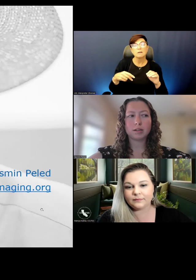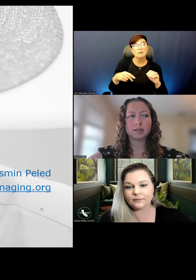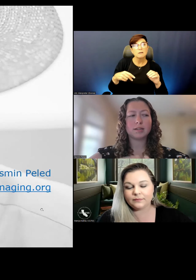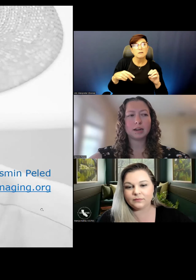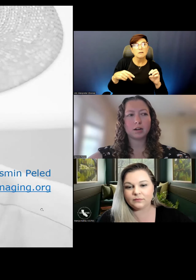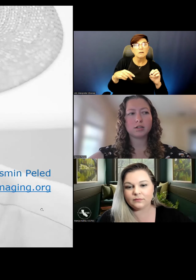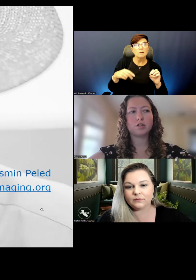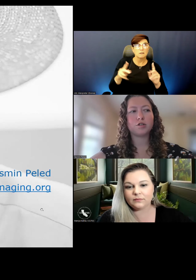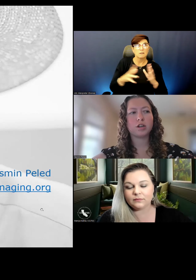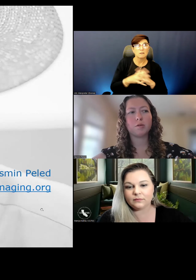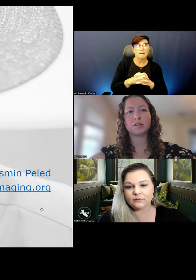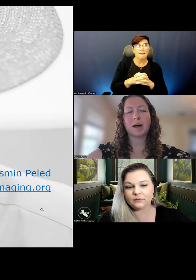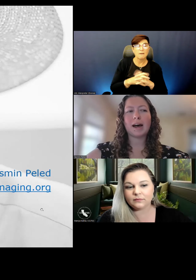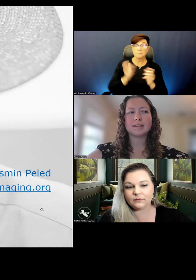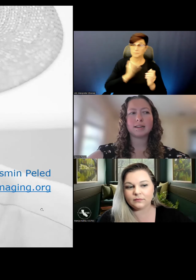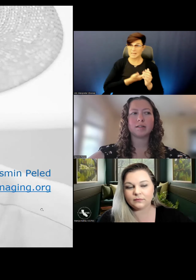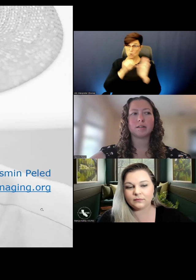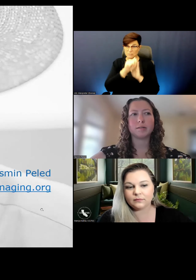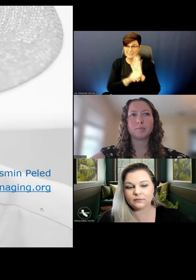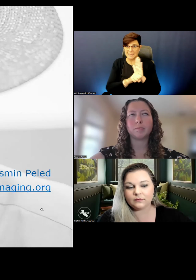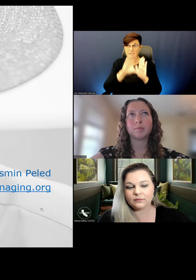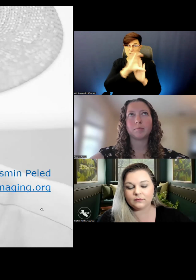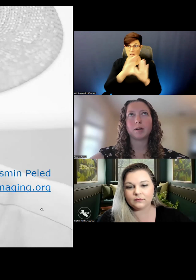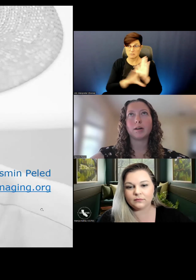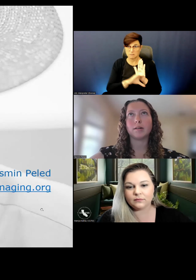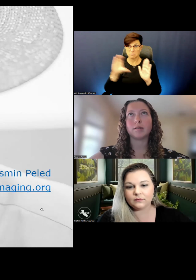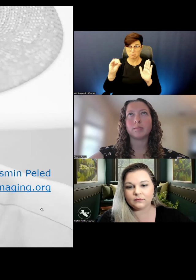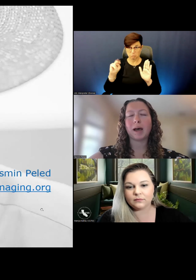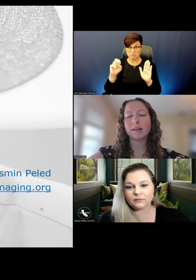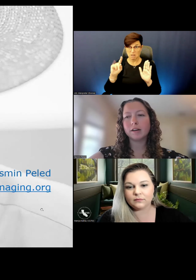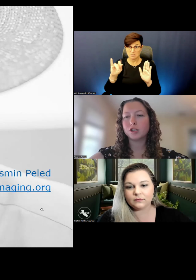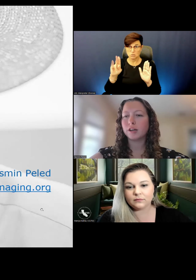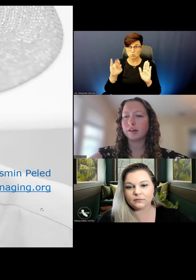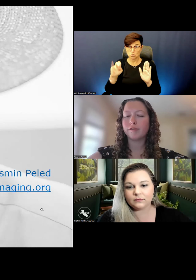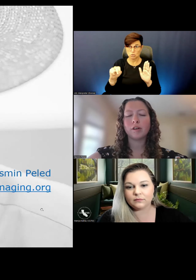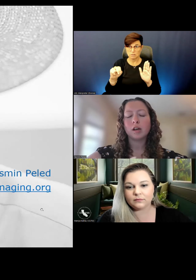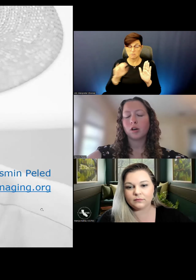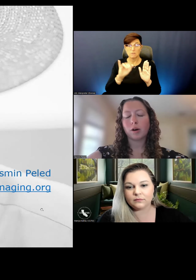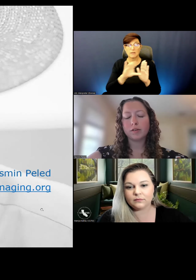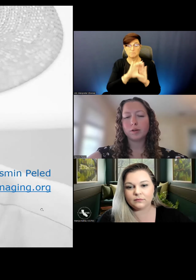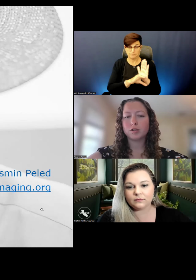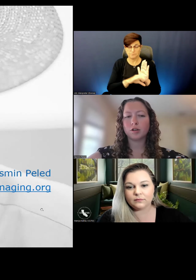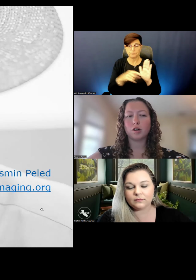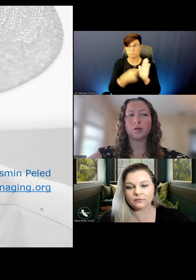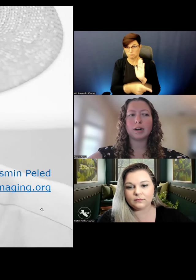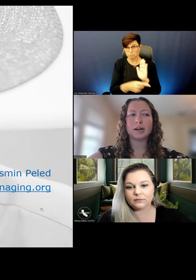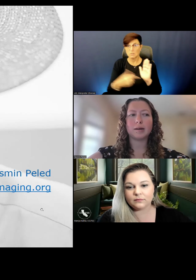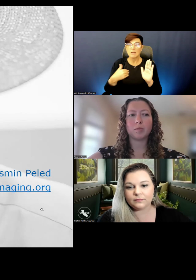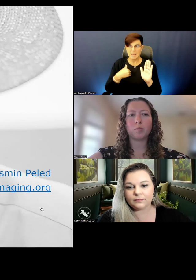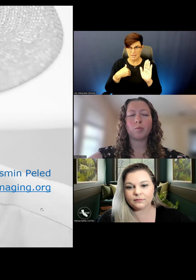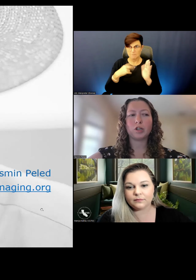part of the state constitution. It was passed as a ballot initiative quite a few years